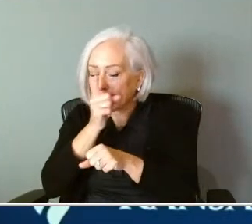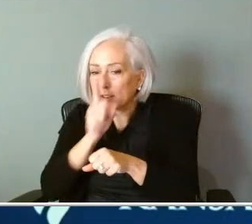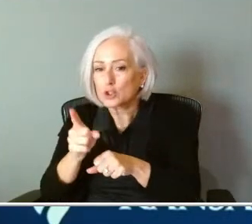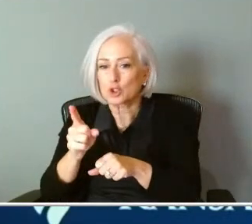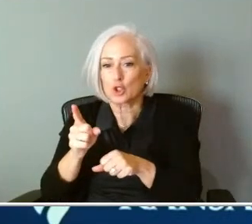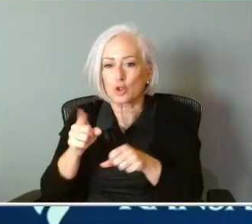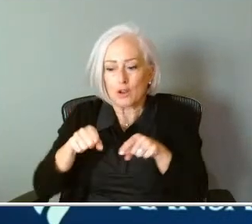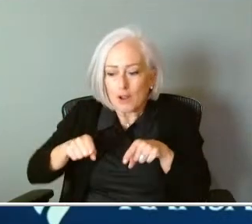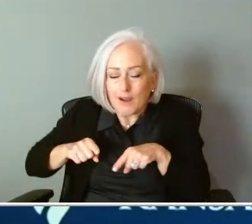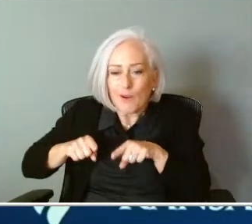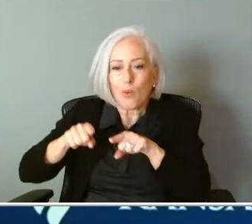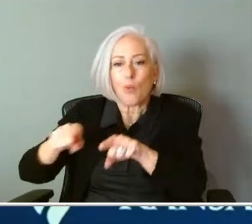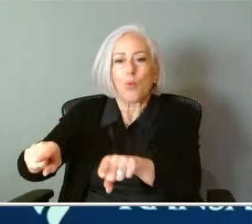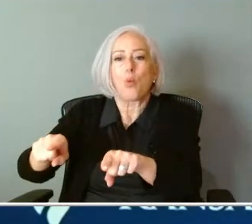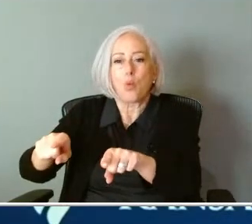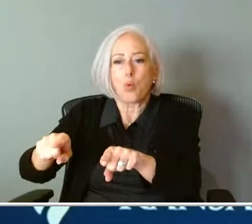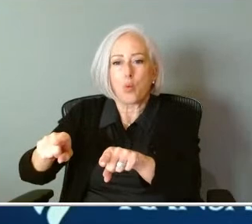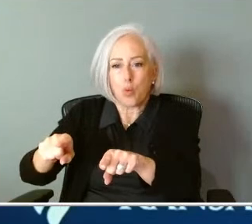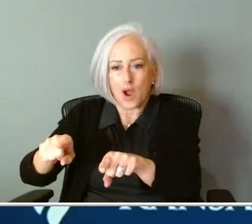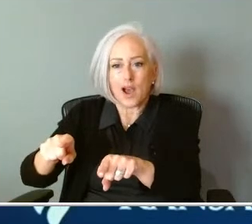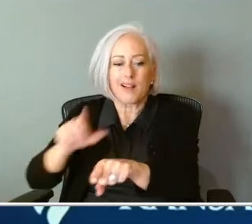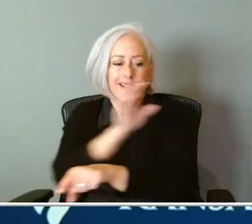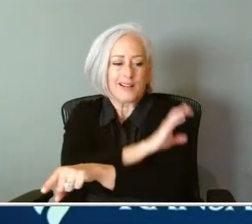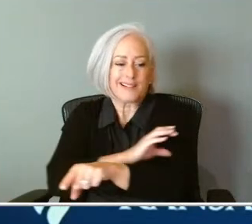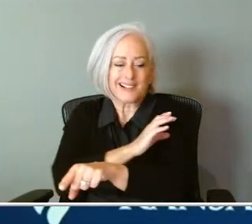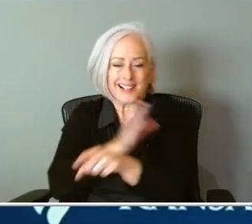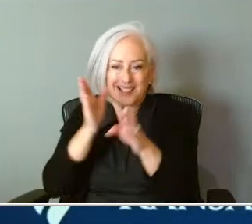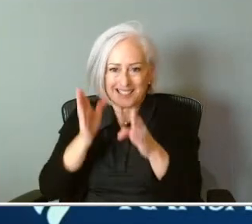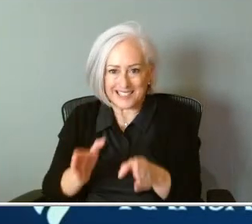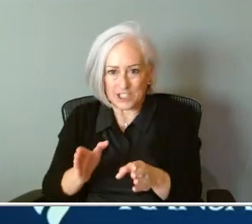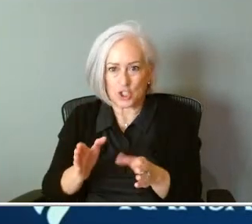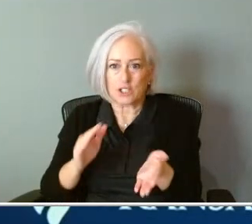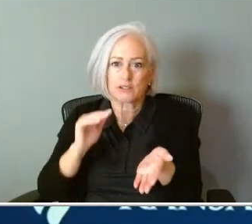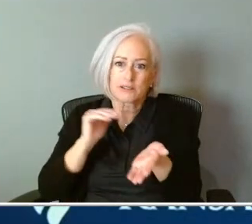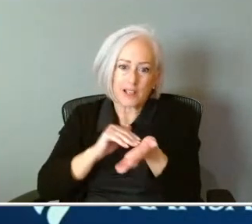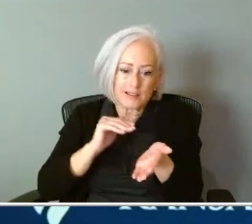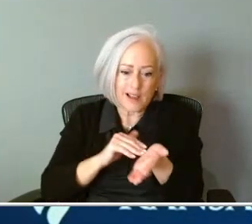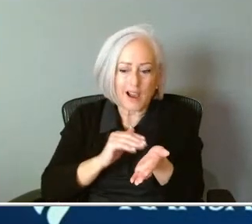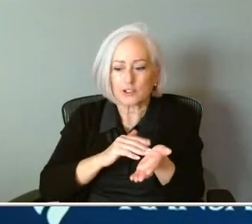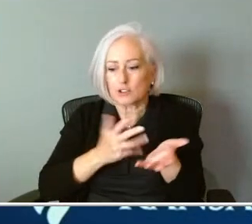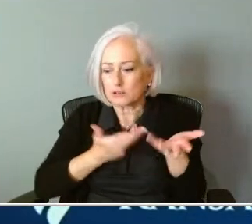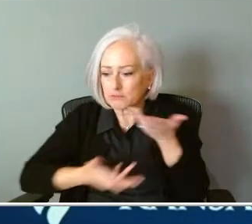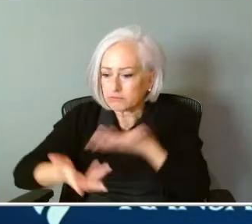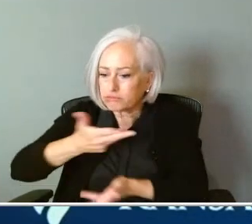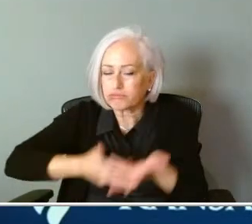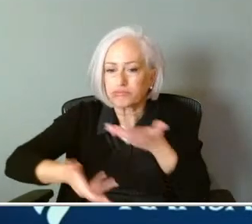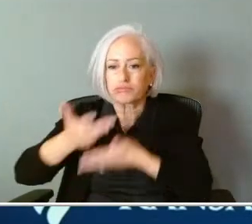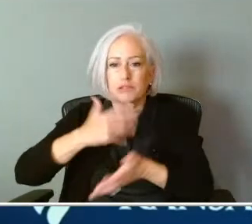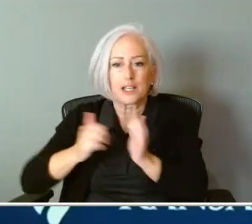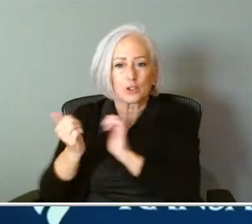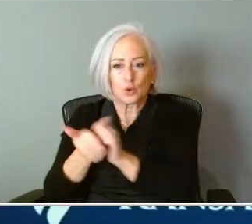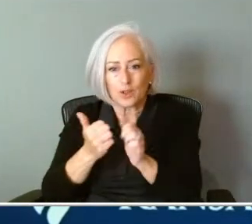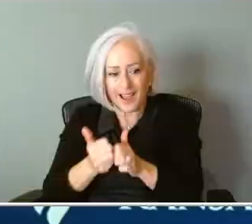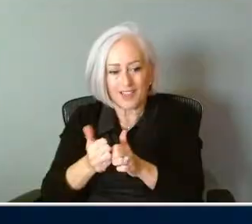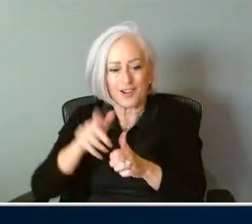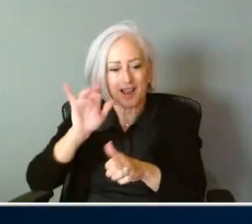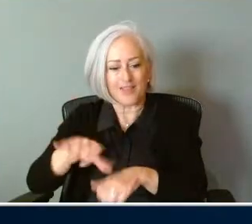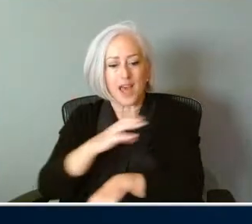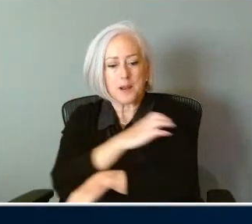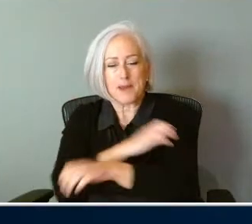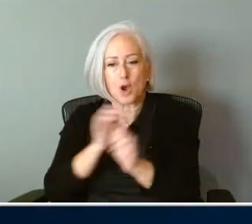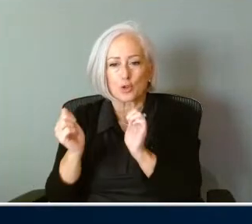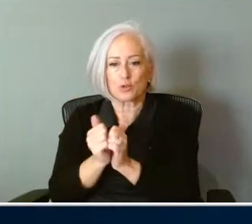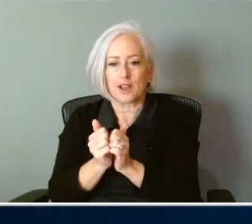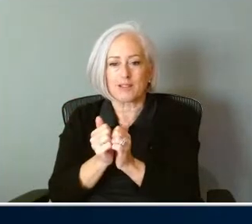to bring clinicians together, the power of their sharing and what they're going to be able to accomplish through that, I think, is going to be great.